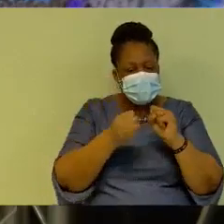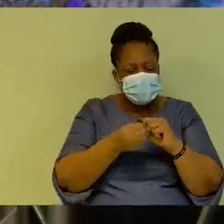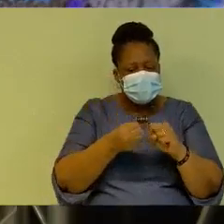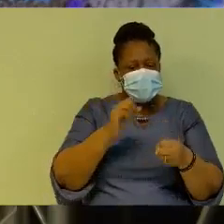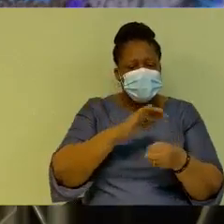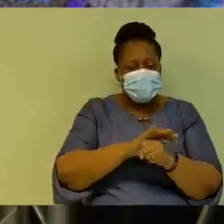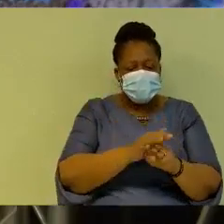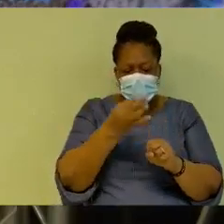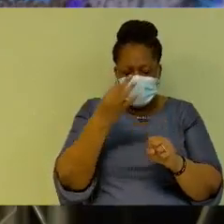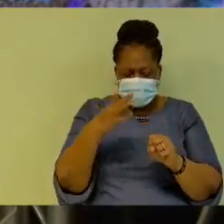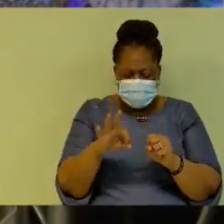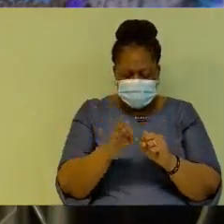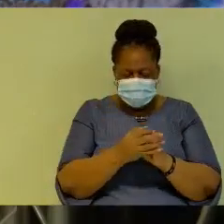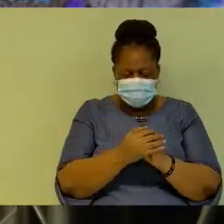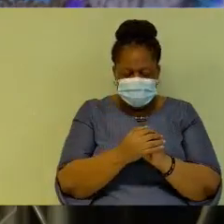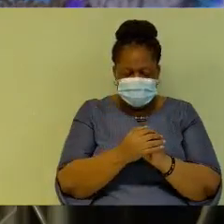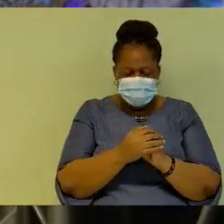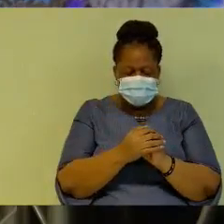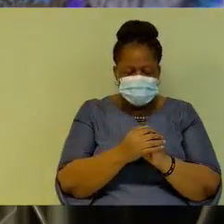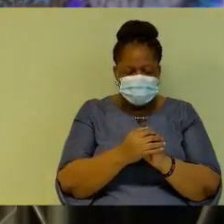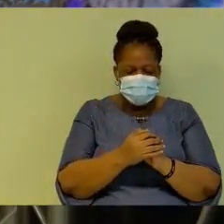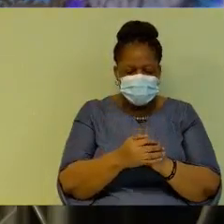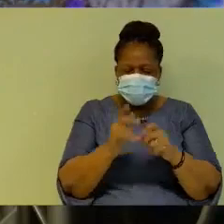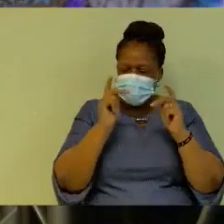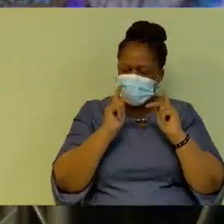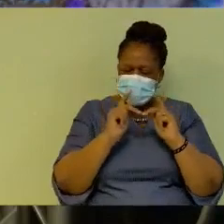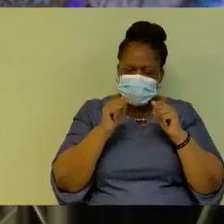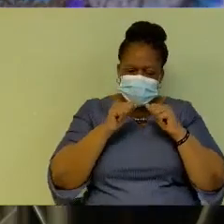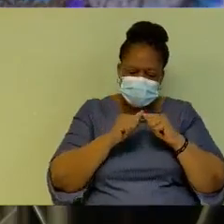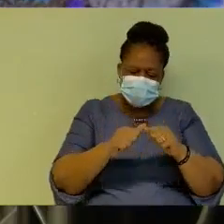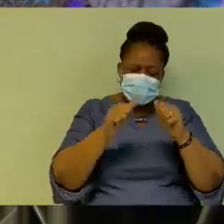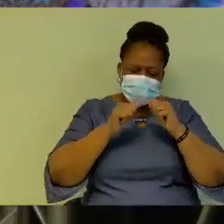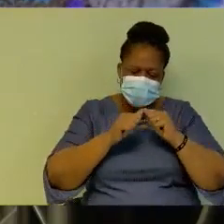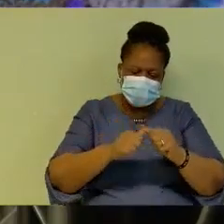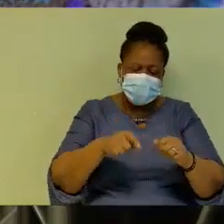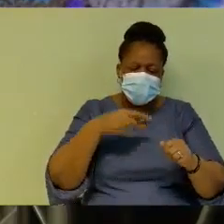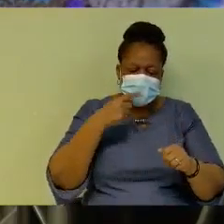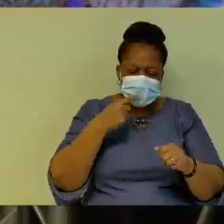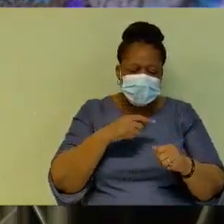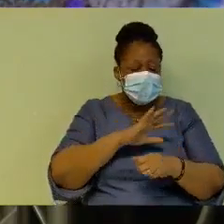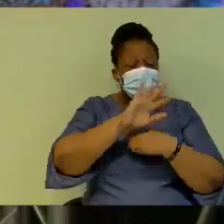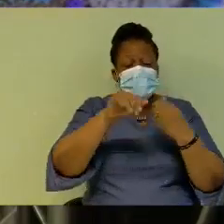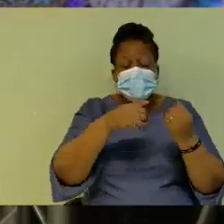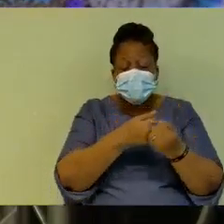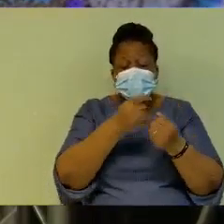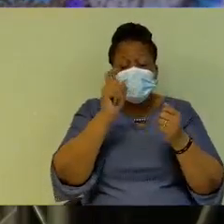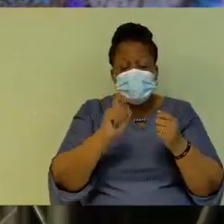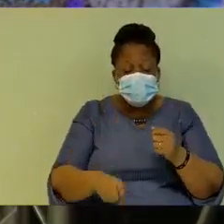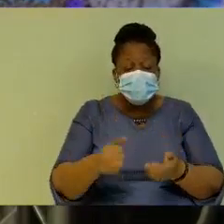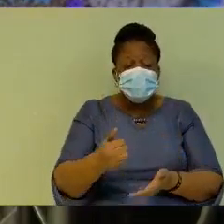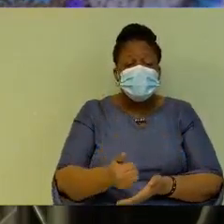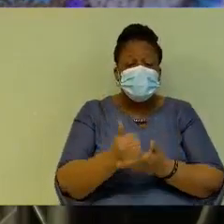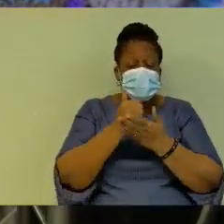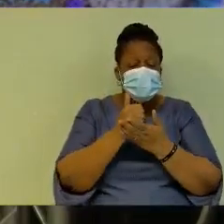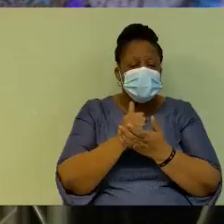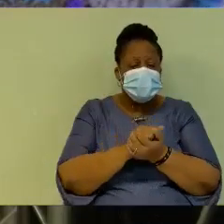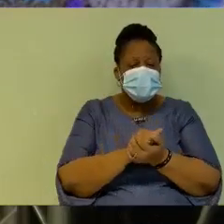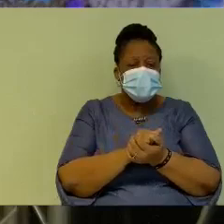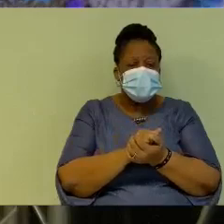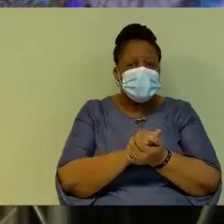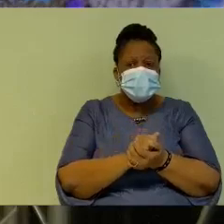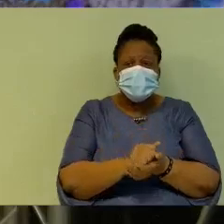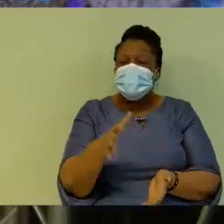virus. We keep saying it's an all of society approach, and so even mothers